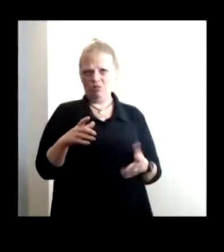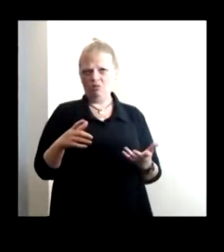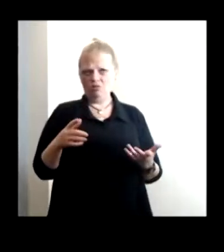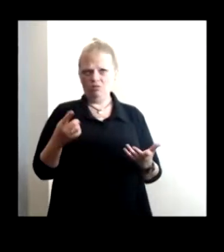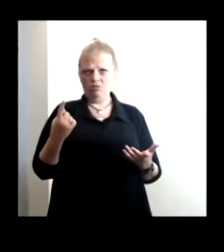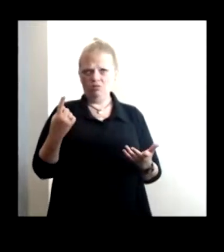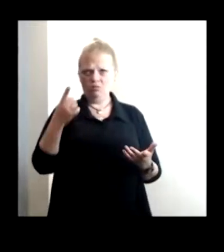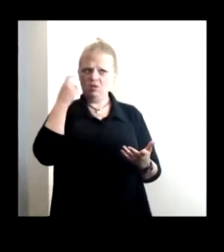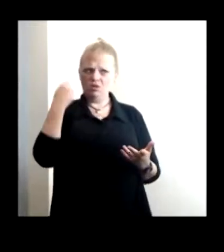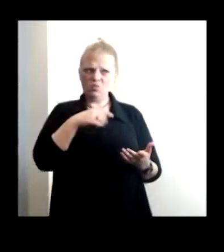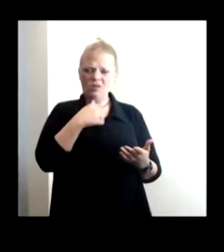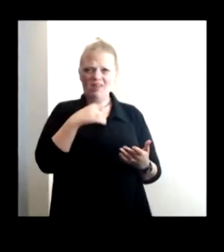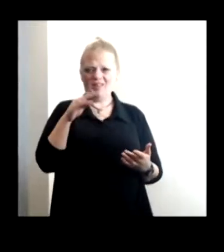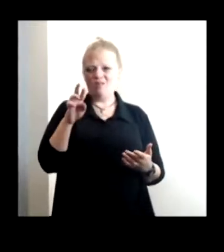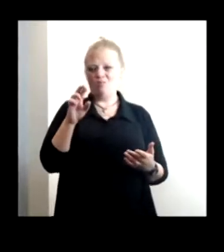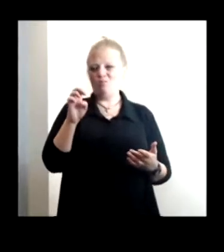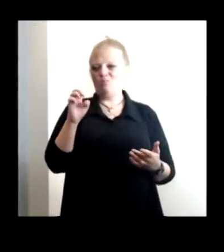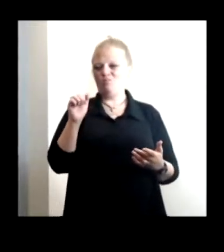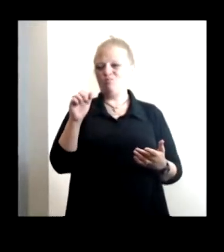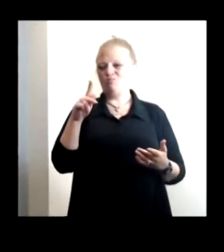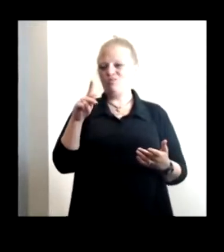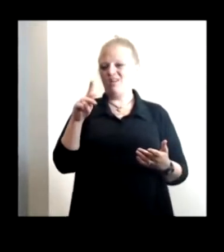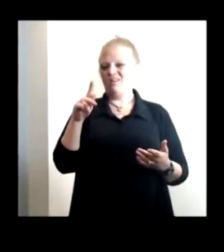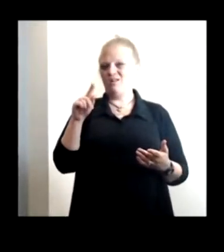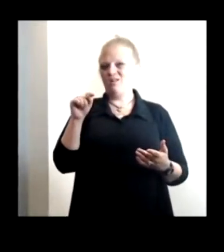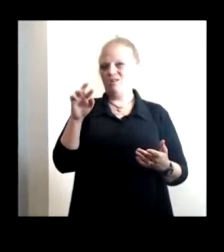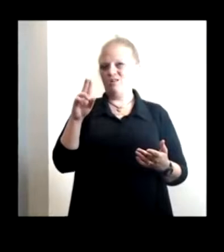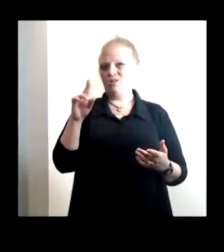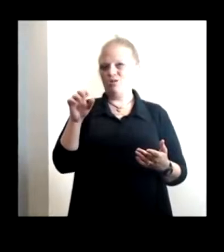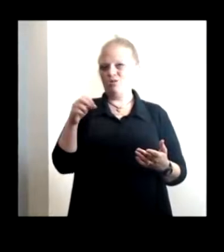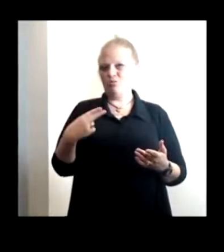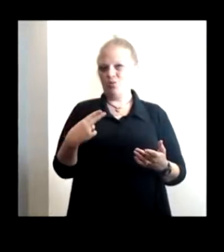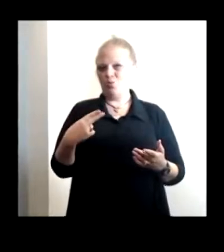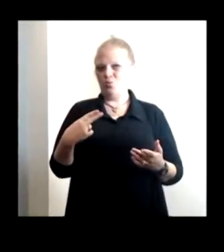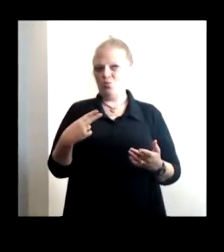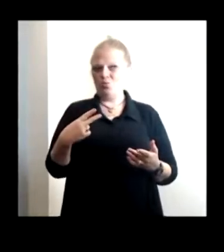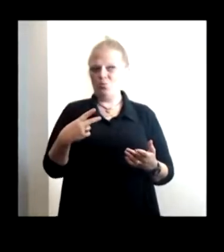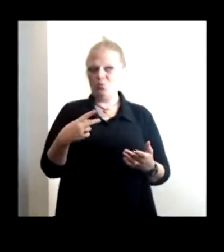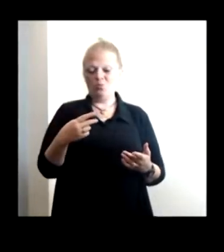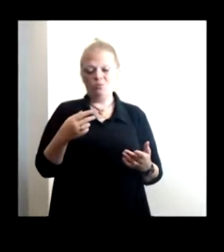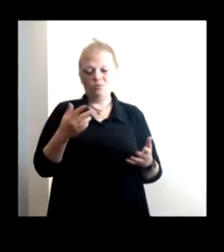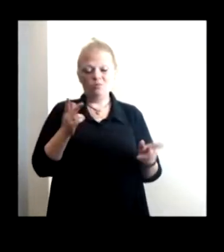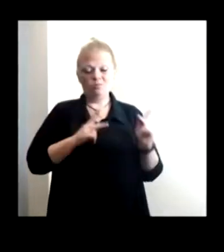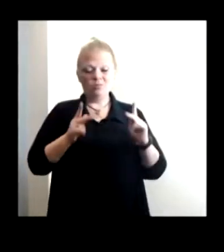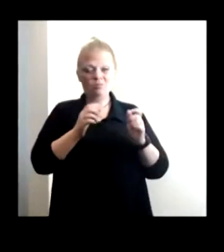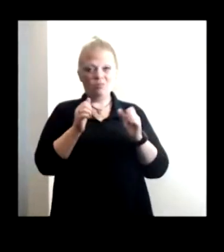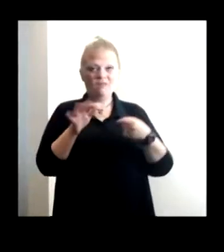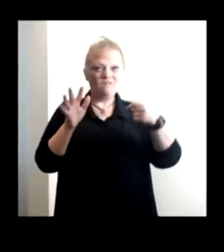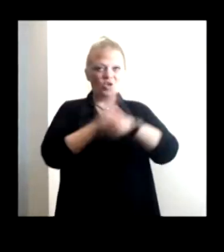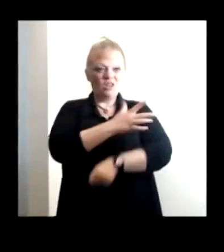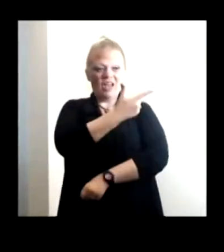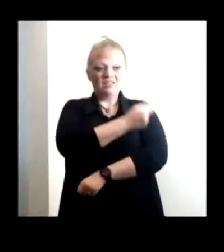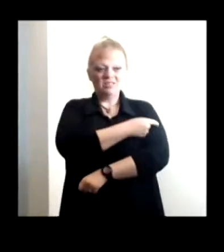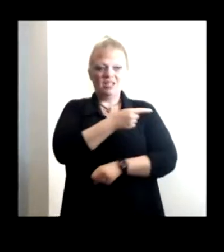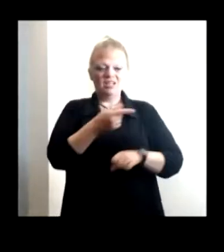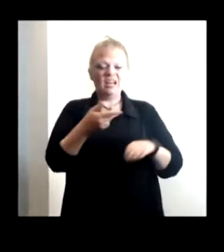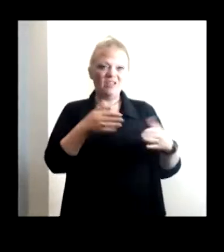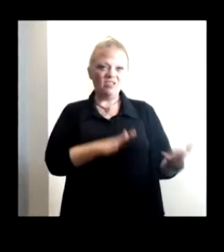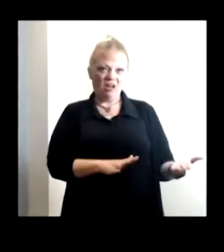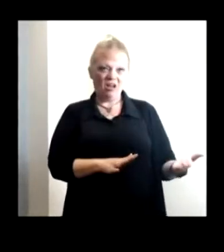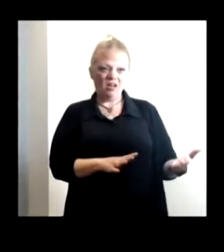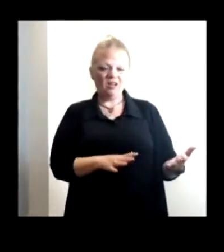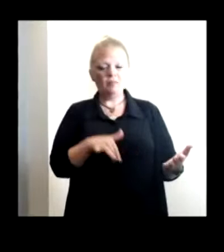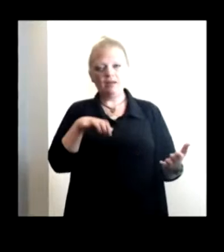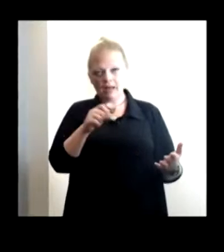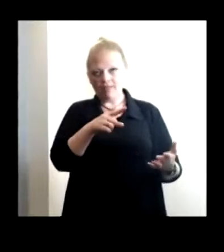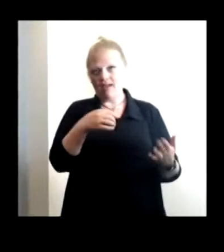breakthrough cases here. It's not a big surprise. We've had individuals who've died who've been fully vaccinated. Almost every single one of them had a health